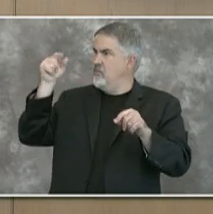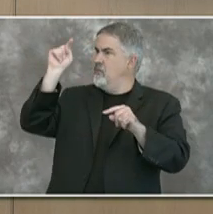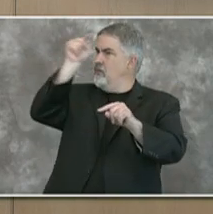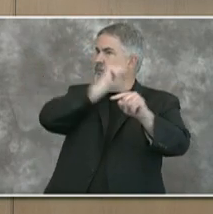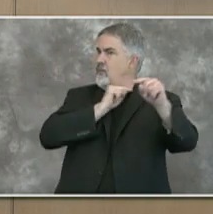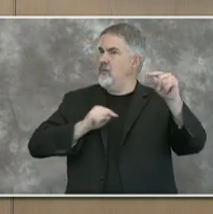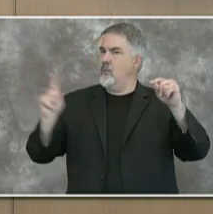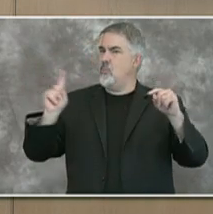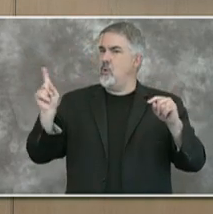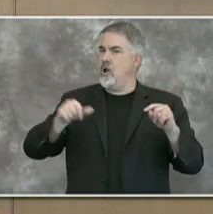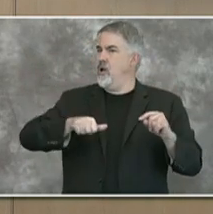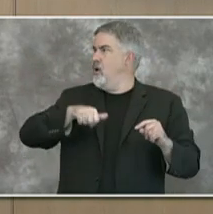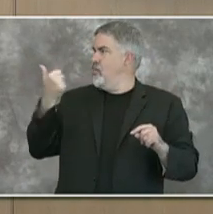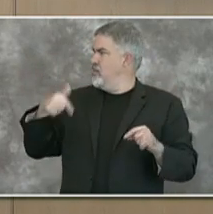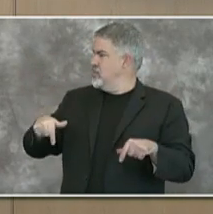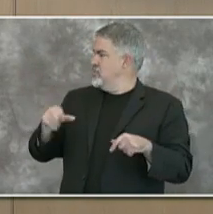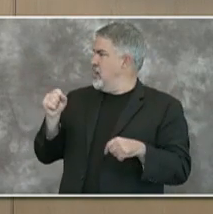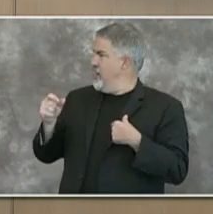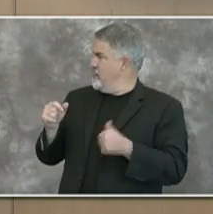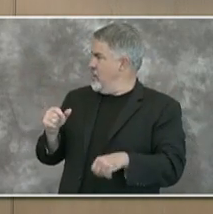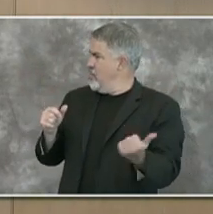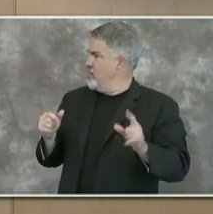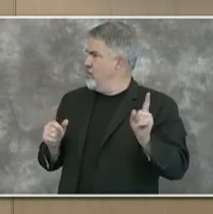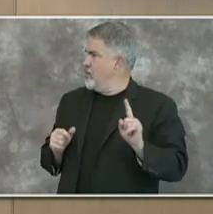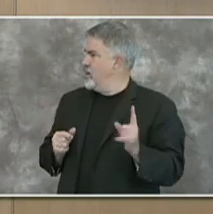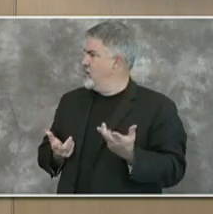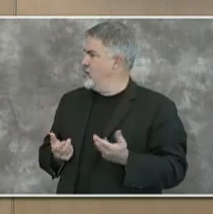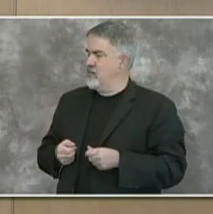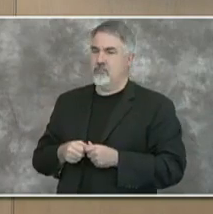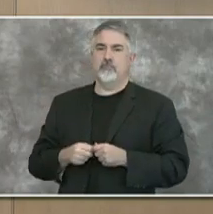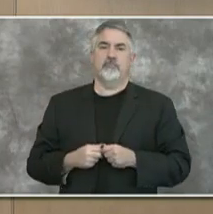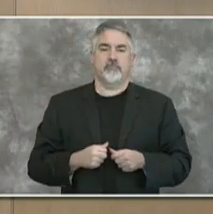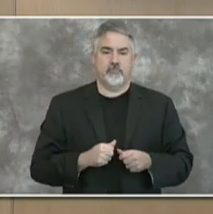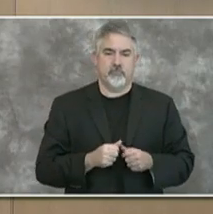county? Supervisor Fletcher is going to answer that question.